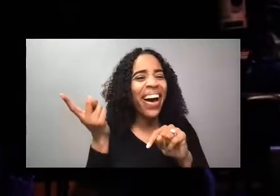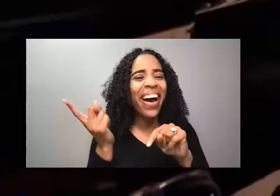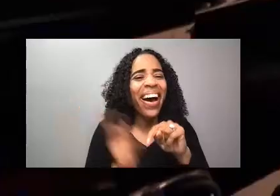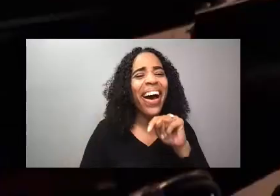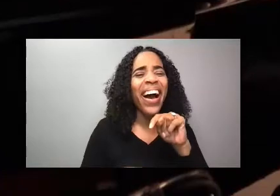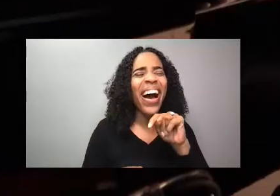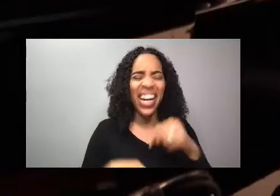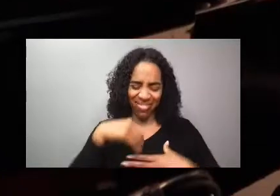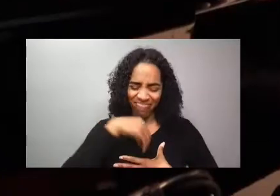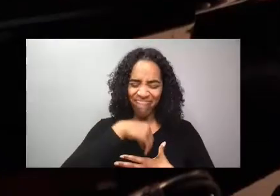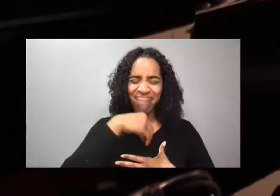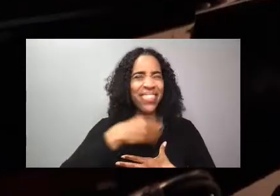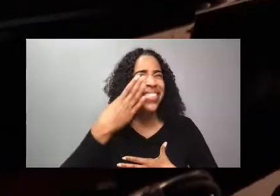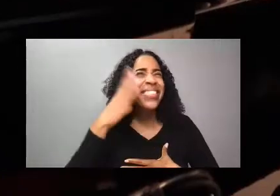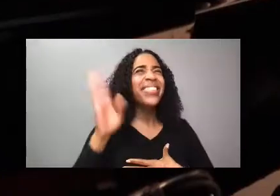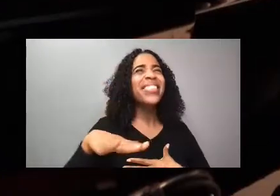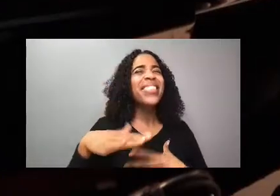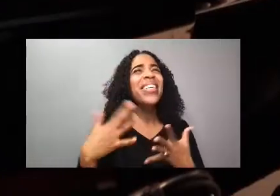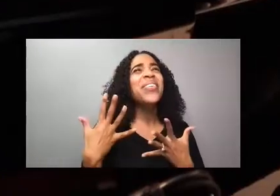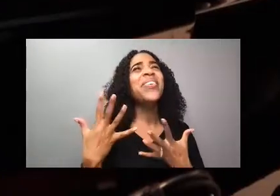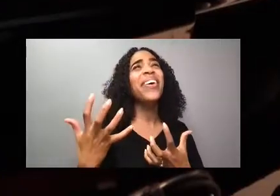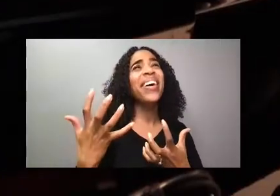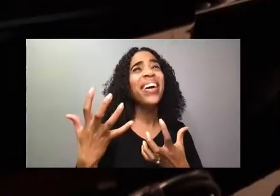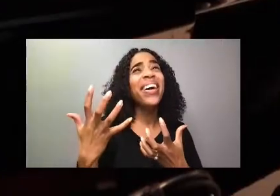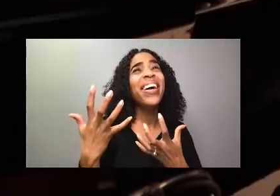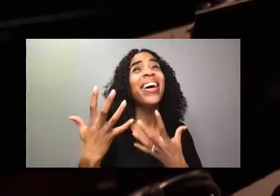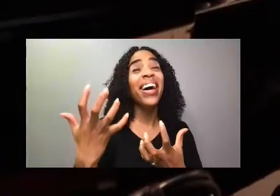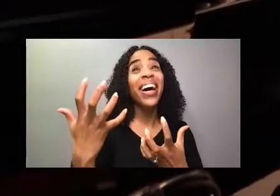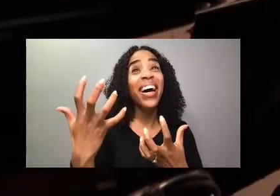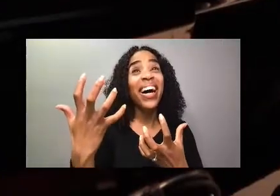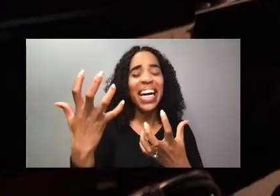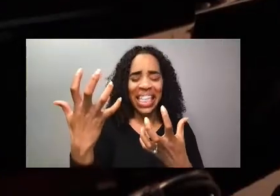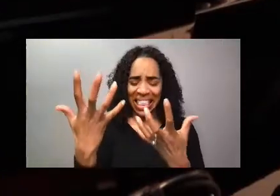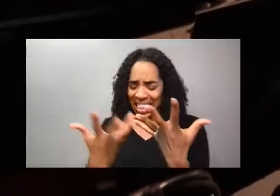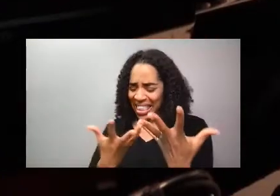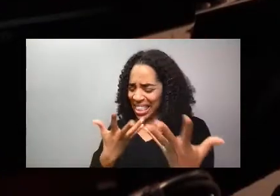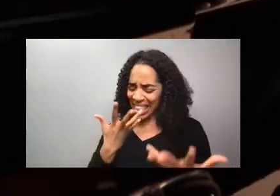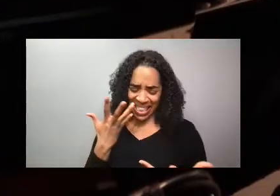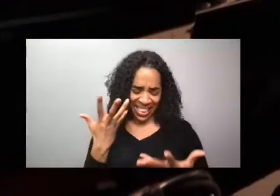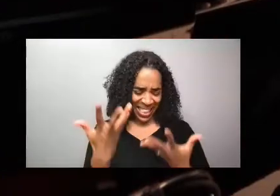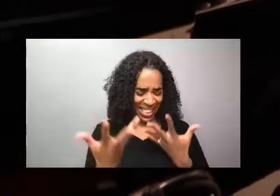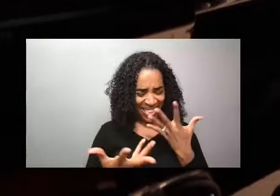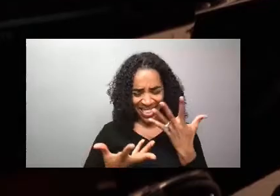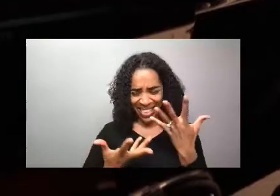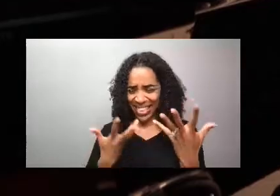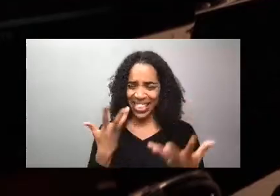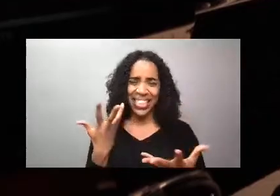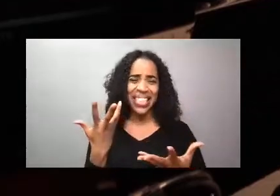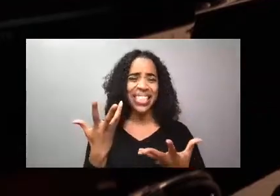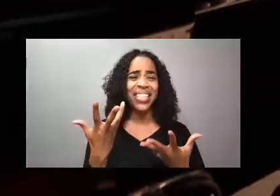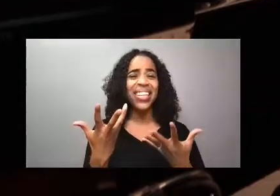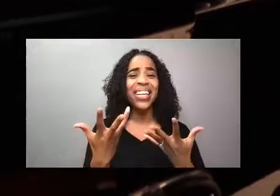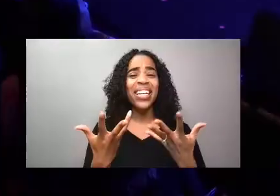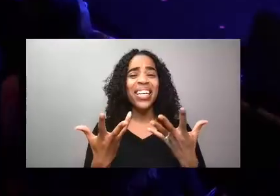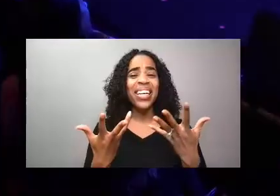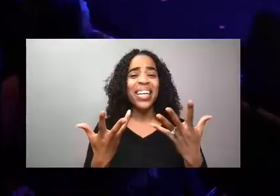for. How to find it, I just can't tell.